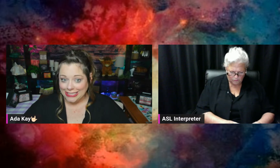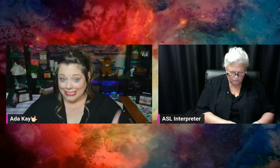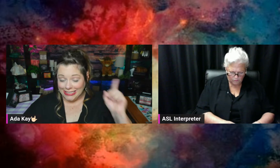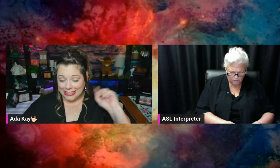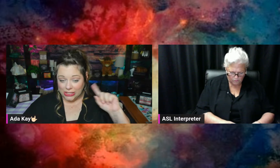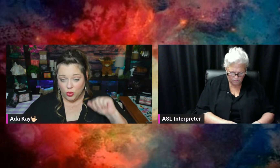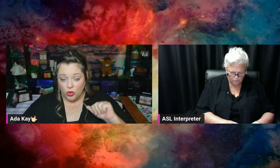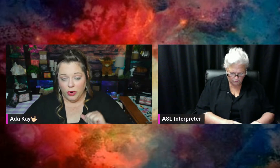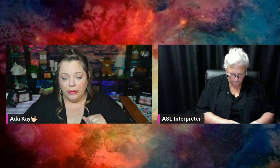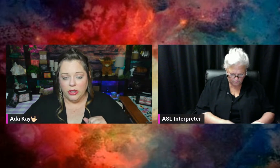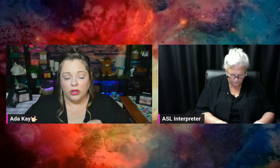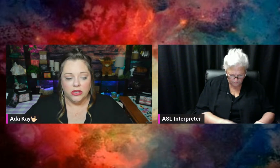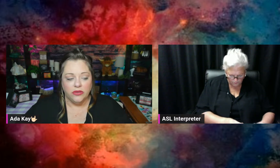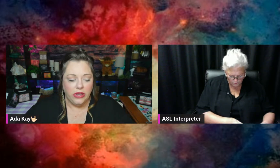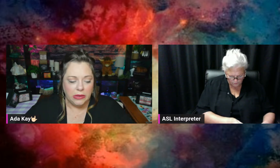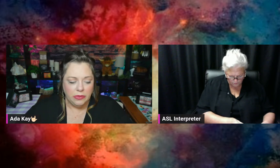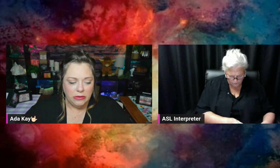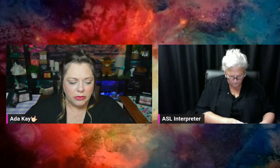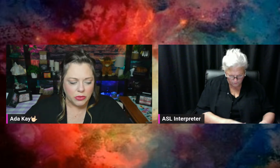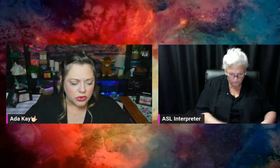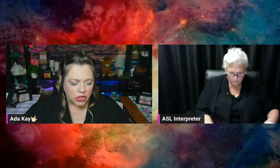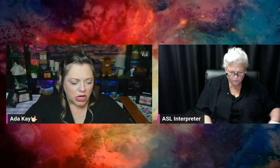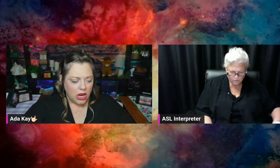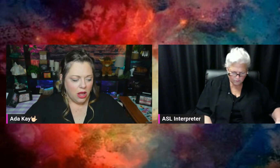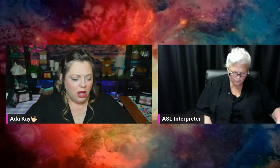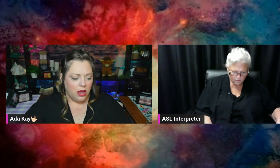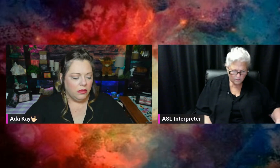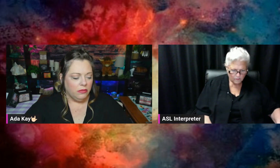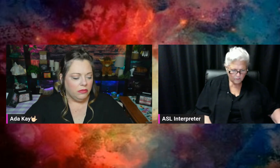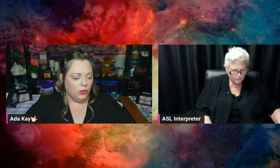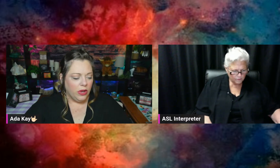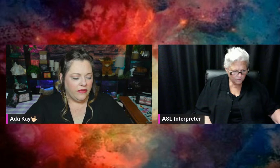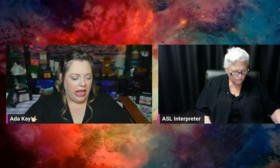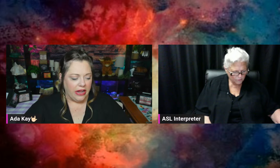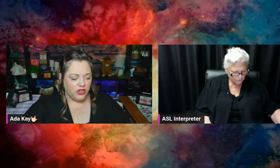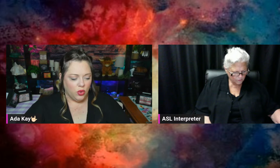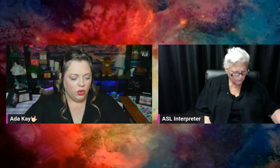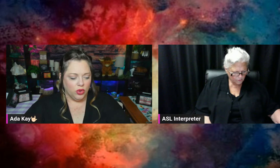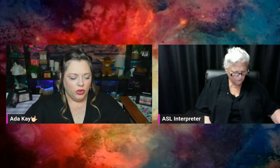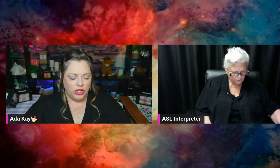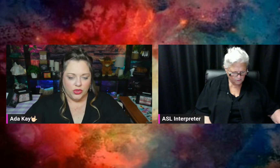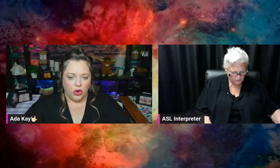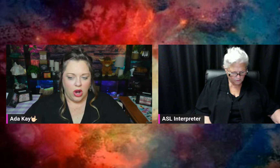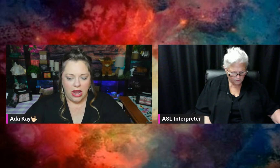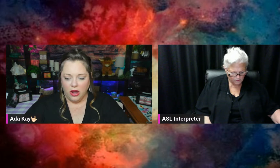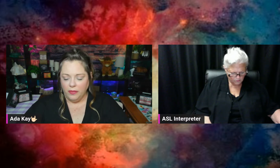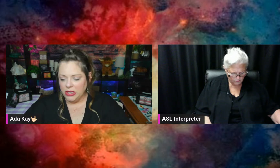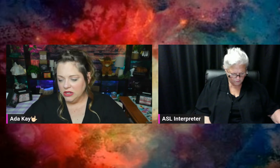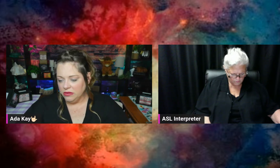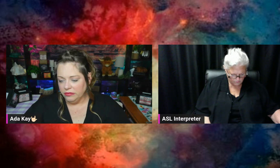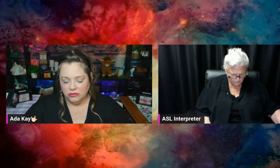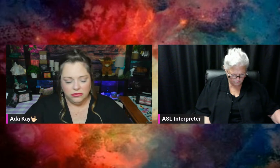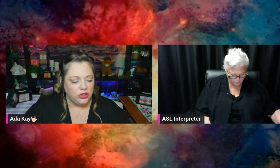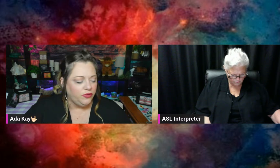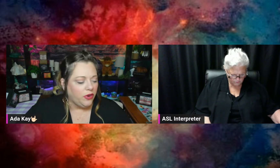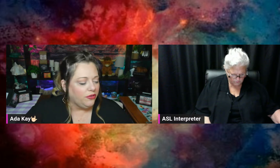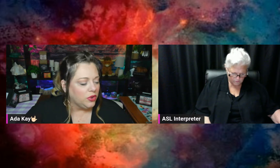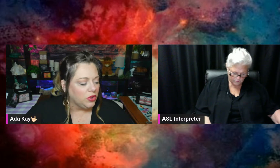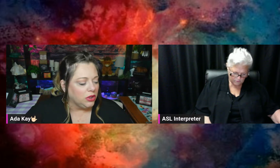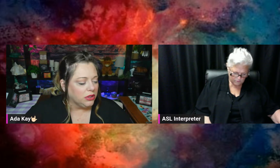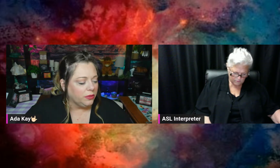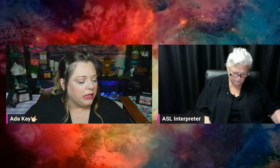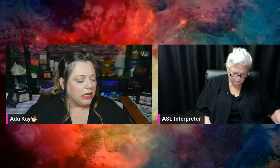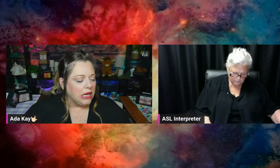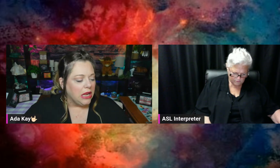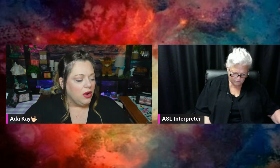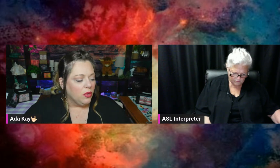chat. So we'll probably call it the VIP members. We have Ada's Corner, which is where I hop in and goof off with